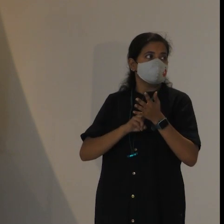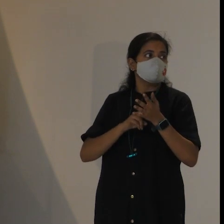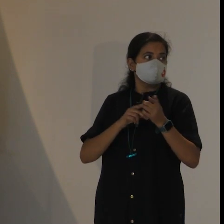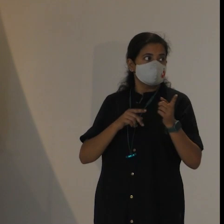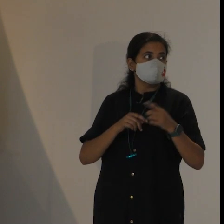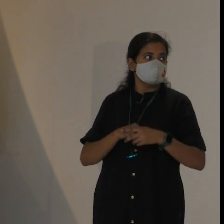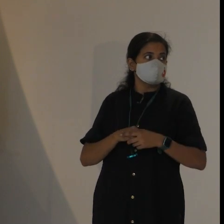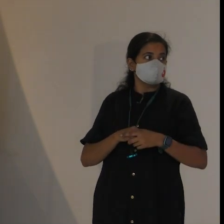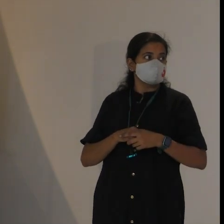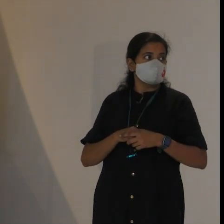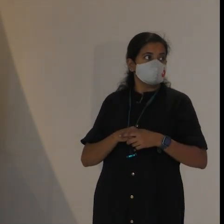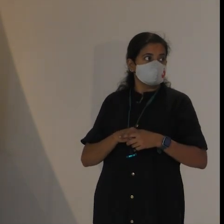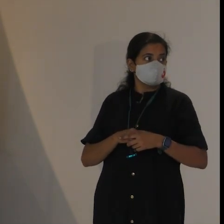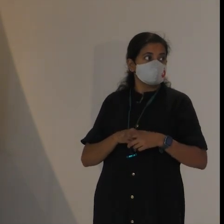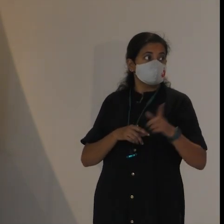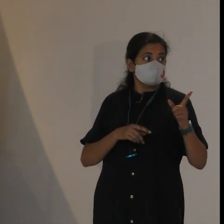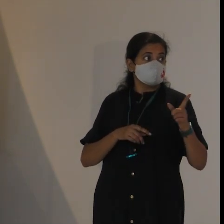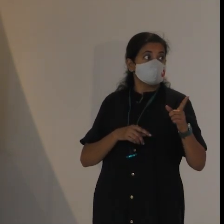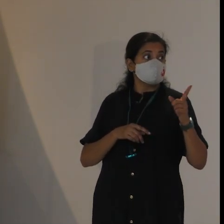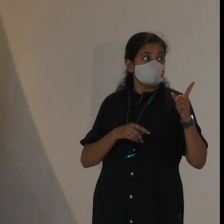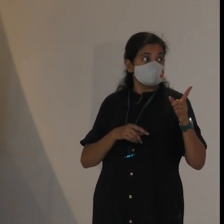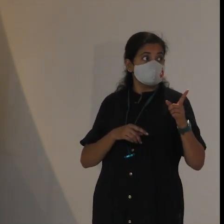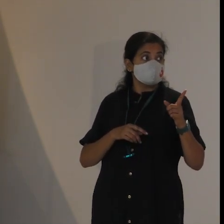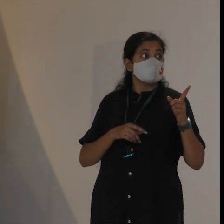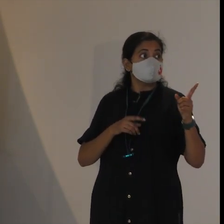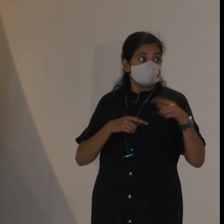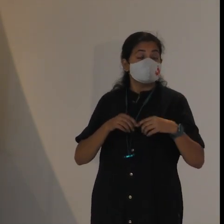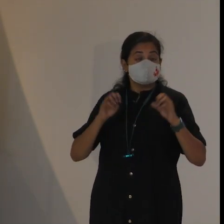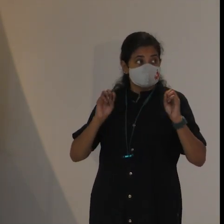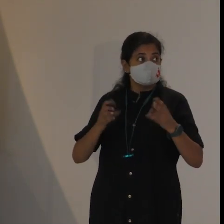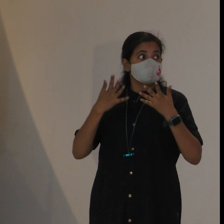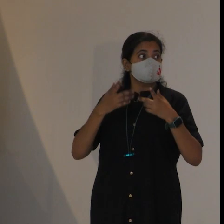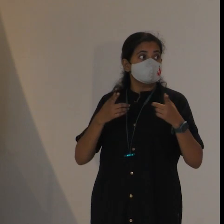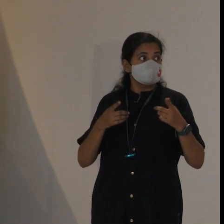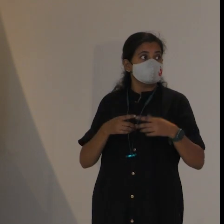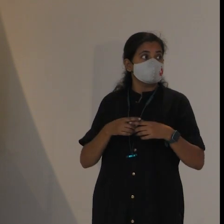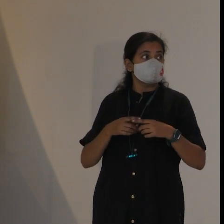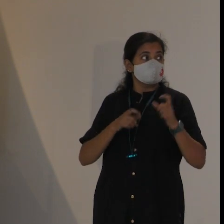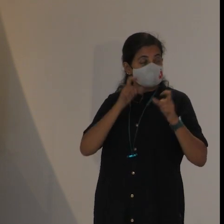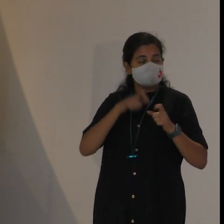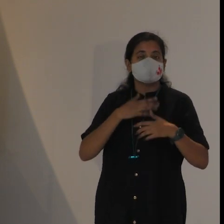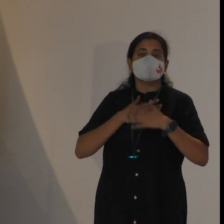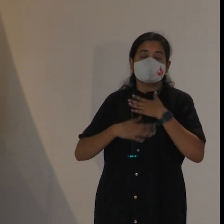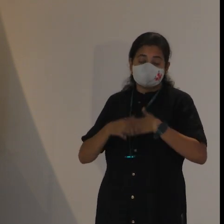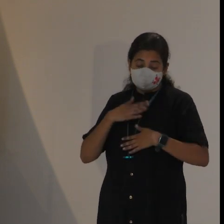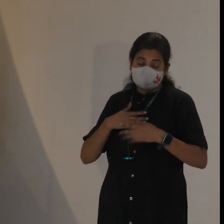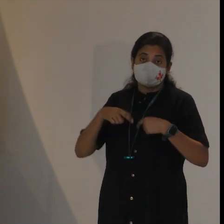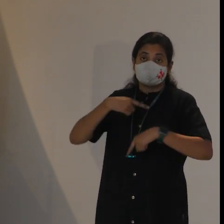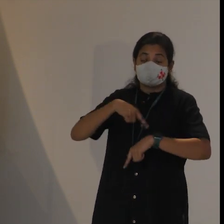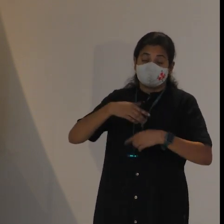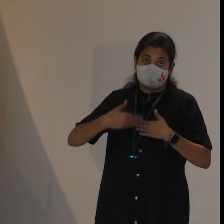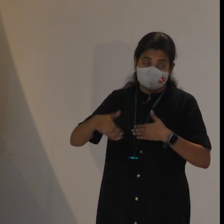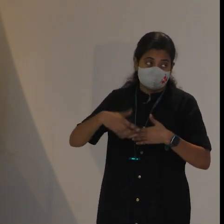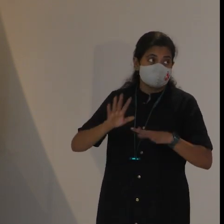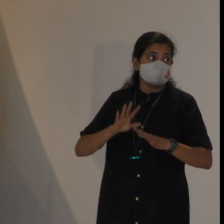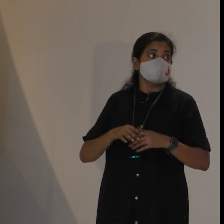He is extremely meticulous, so let me start with that. Very, very meticulous, very patient, very consistent.